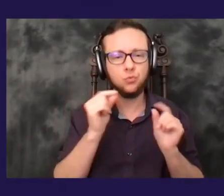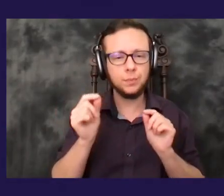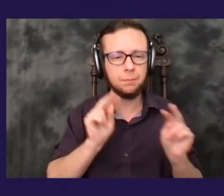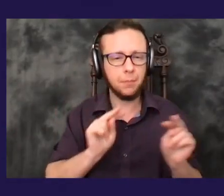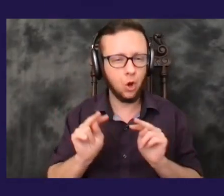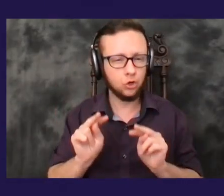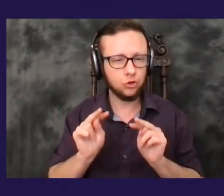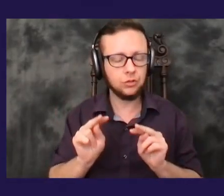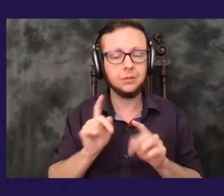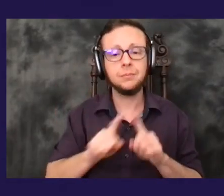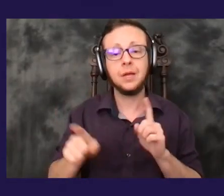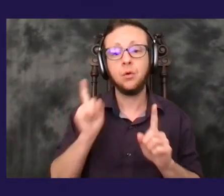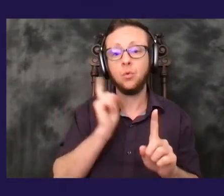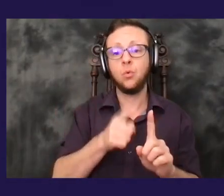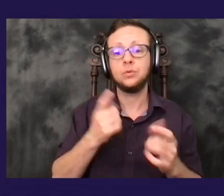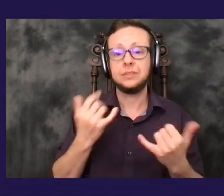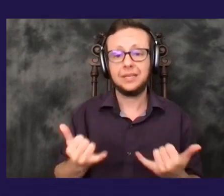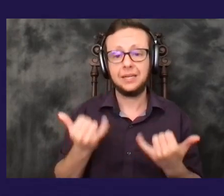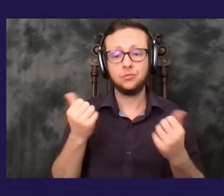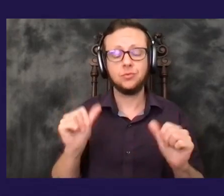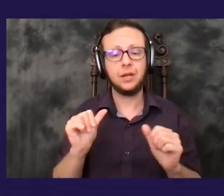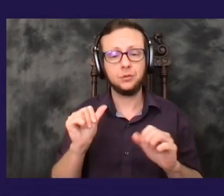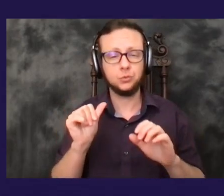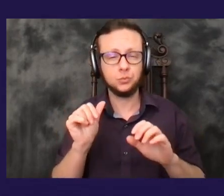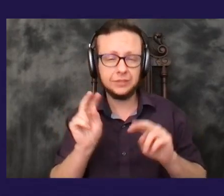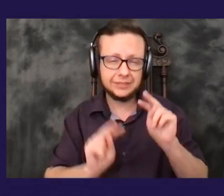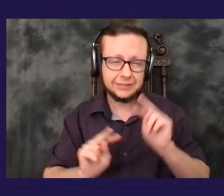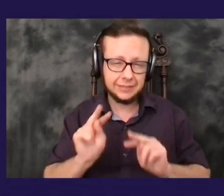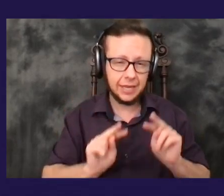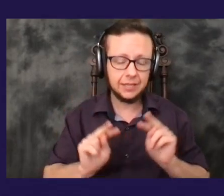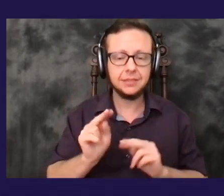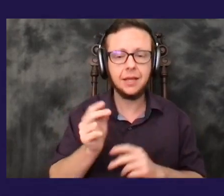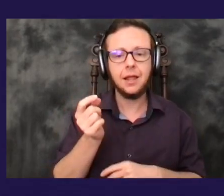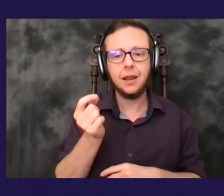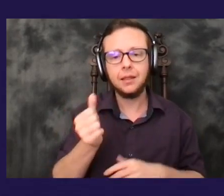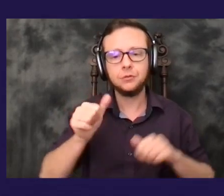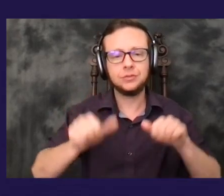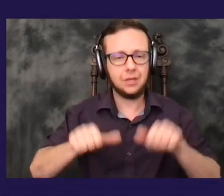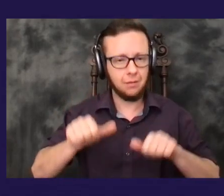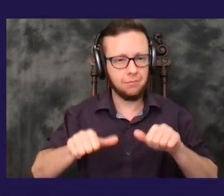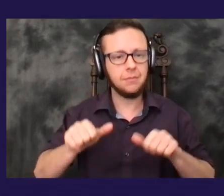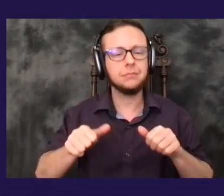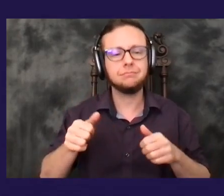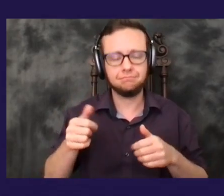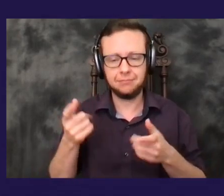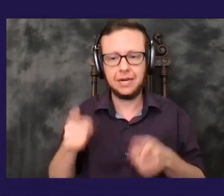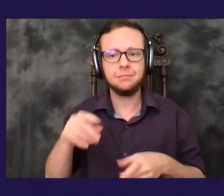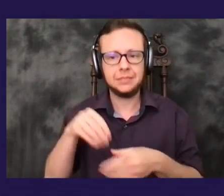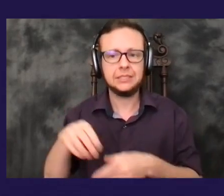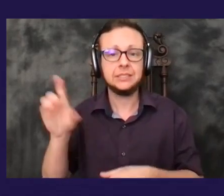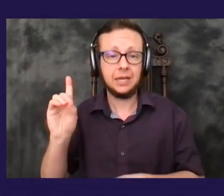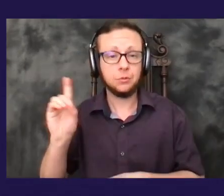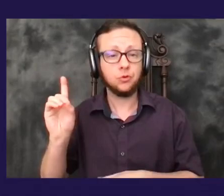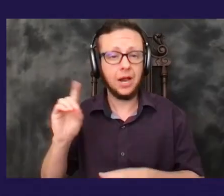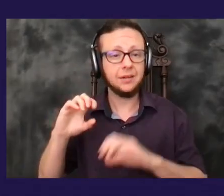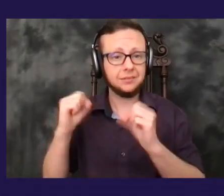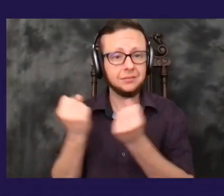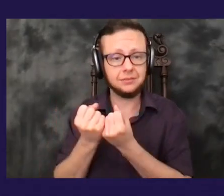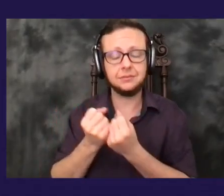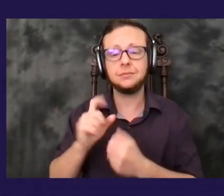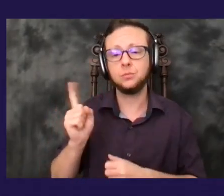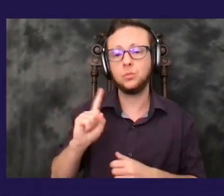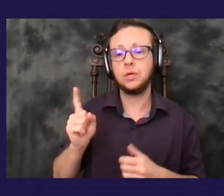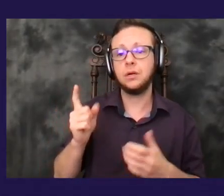is to try to assess a little bit of a dilemma that we have in a democratic society, which is where public health is